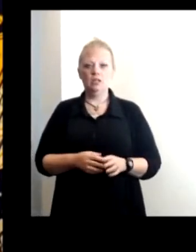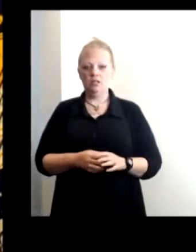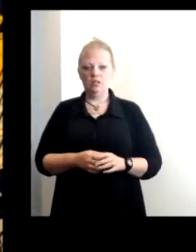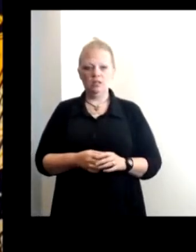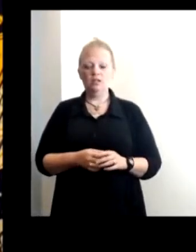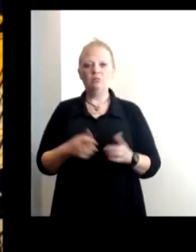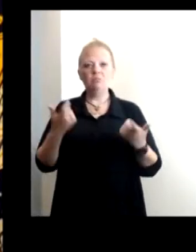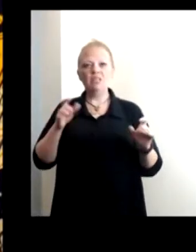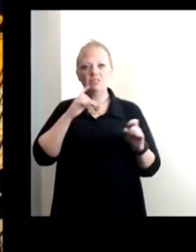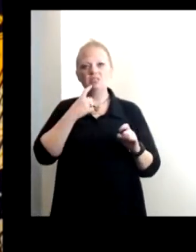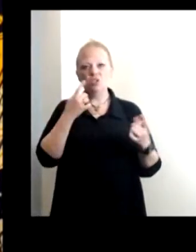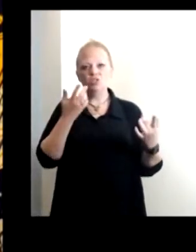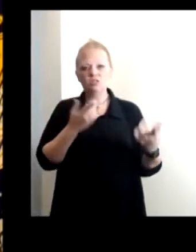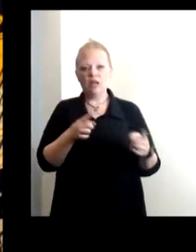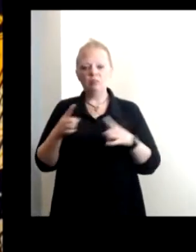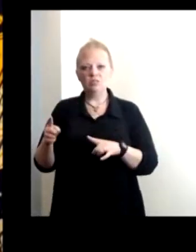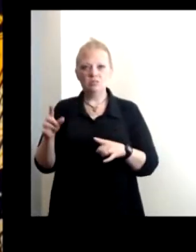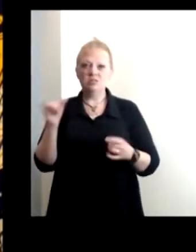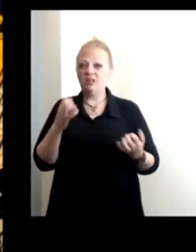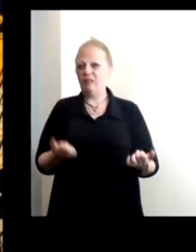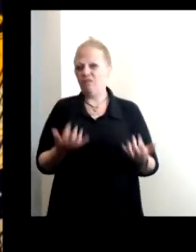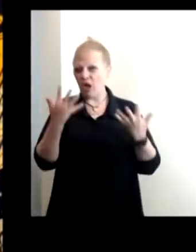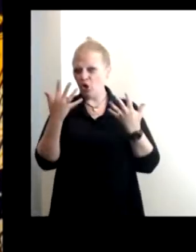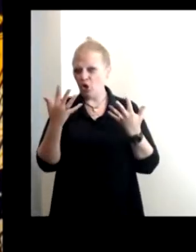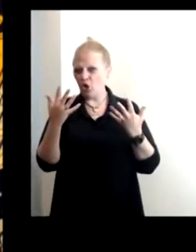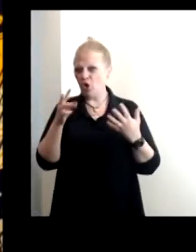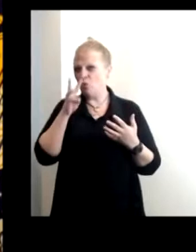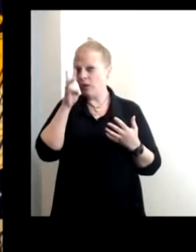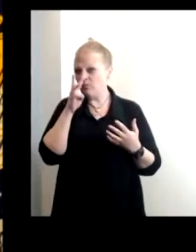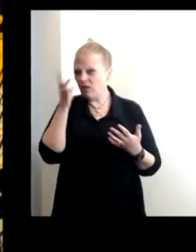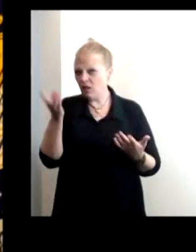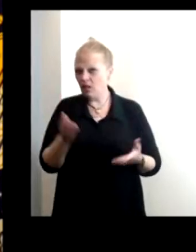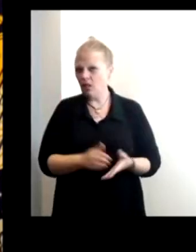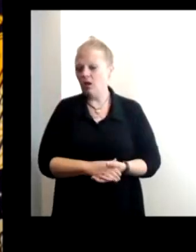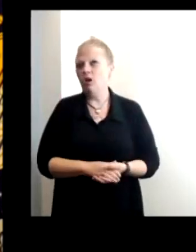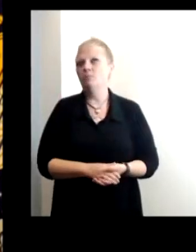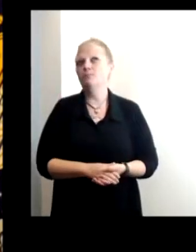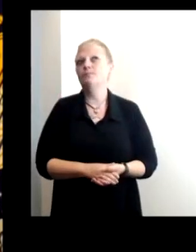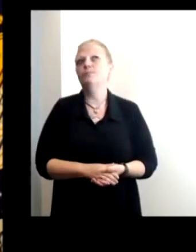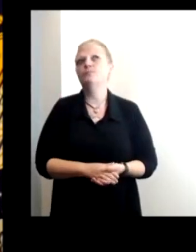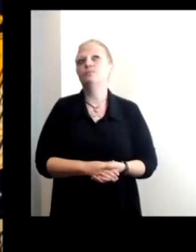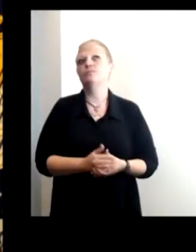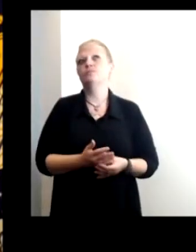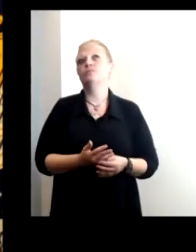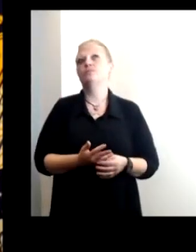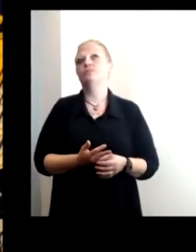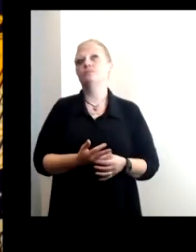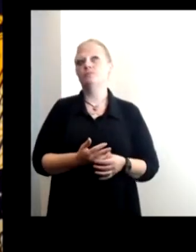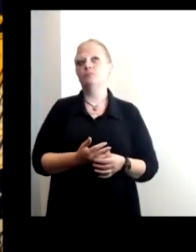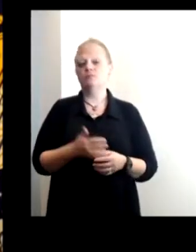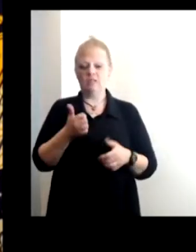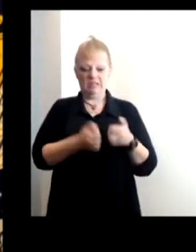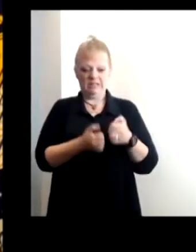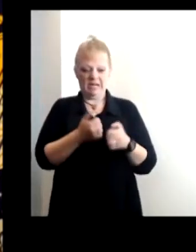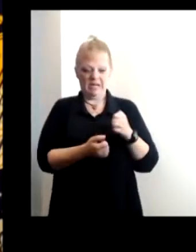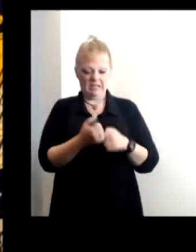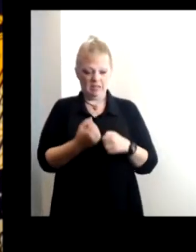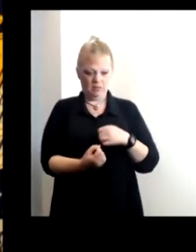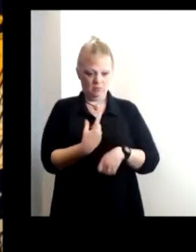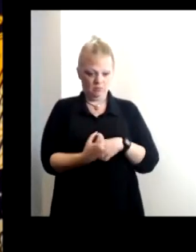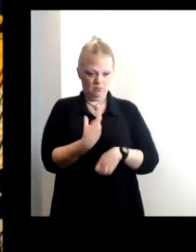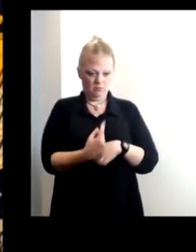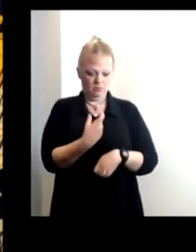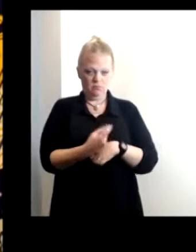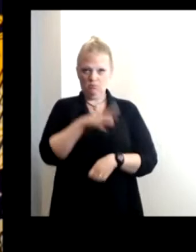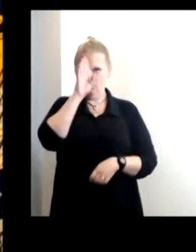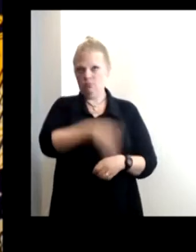big happenings in the county, like the fire that was in Williamsville. And my text messages come at all times.